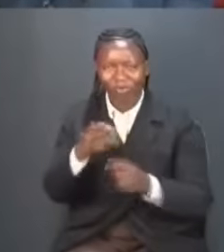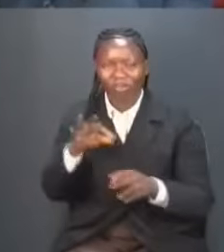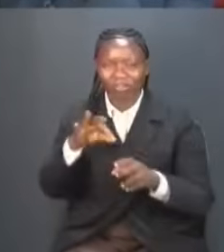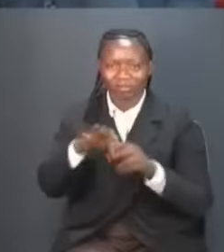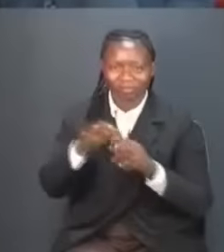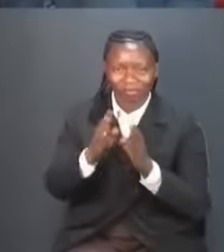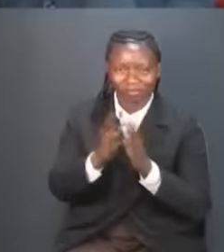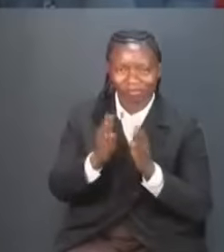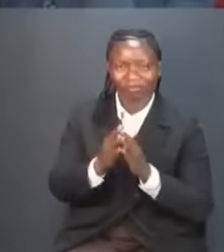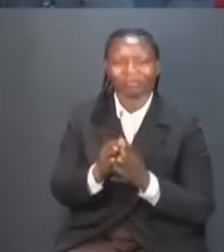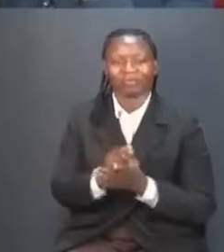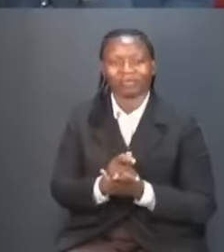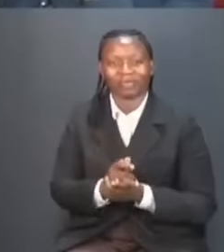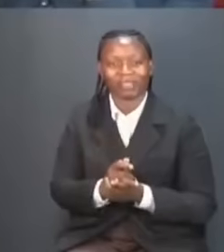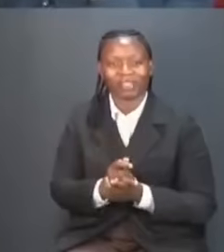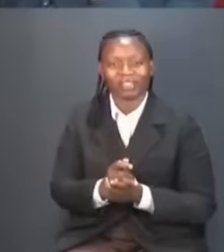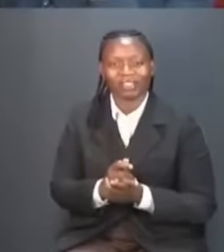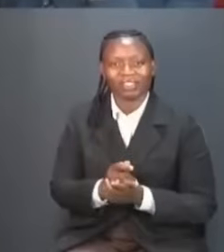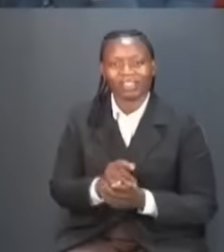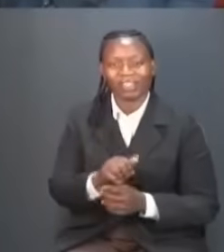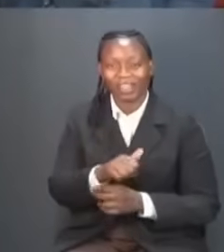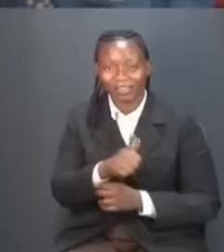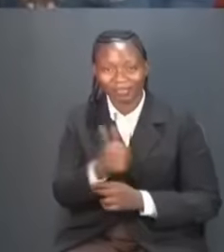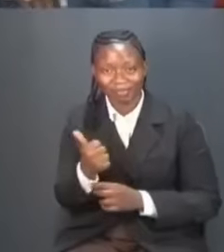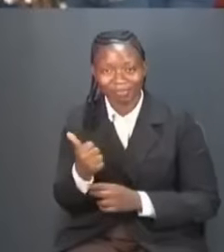you. On the other hand,